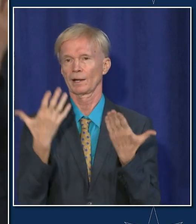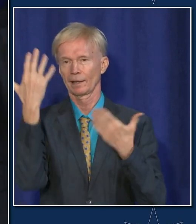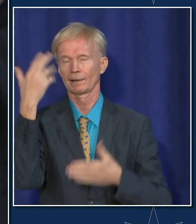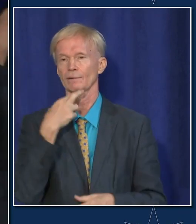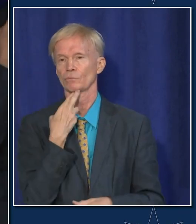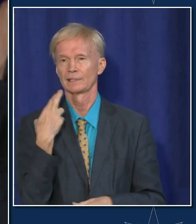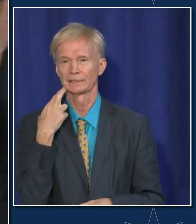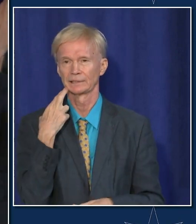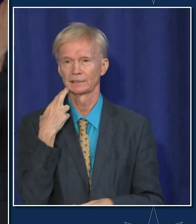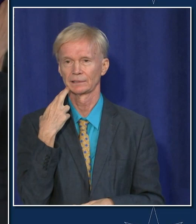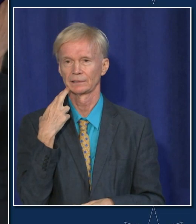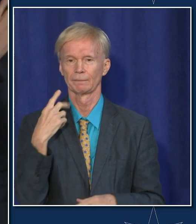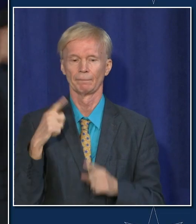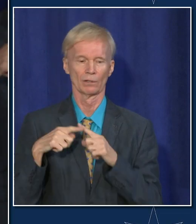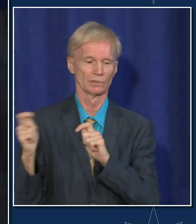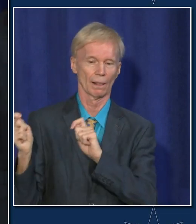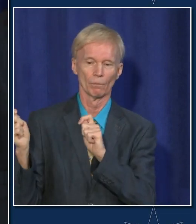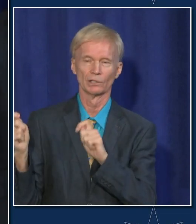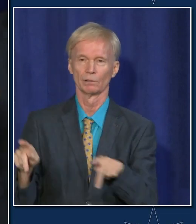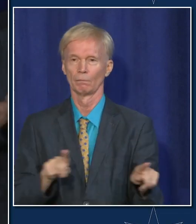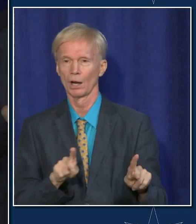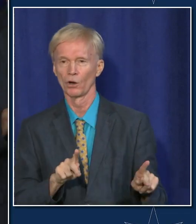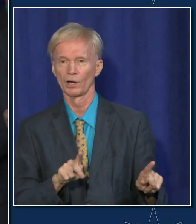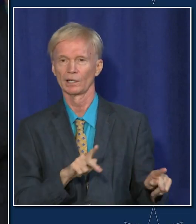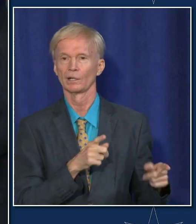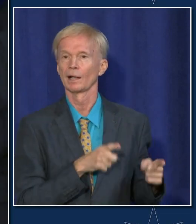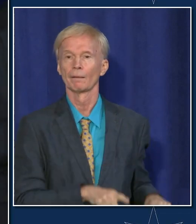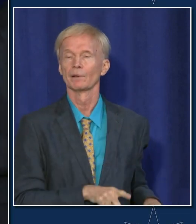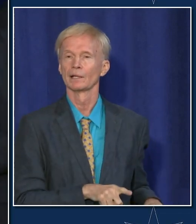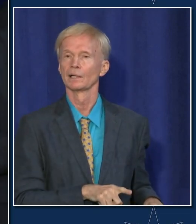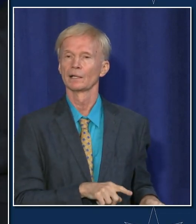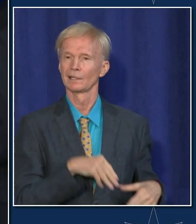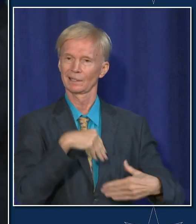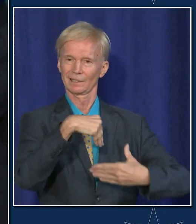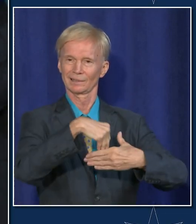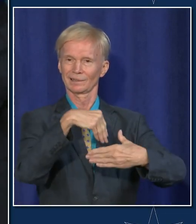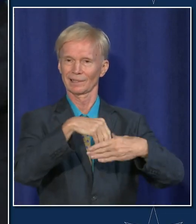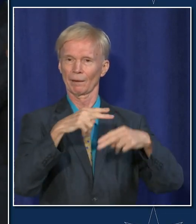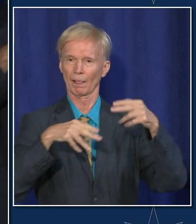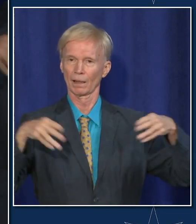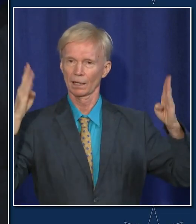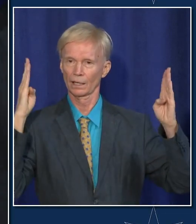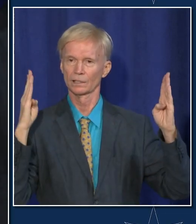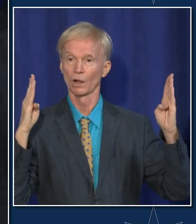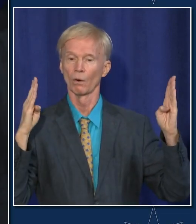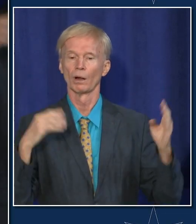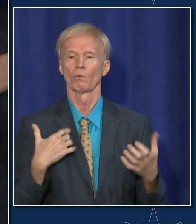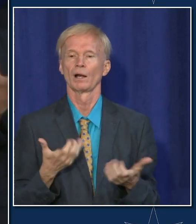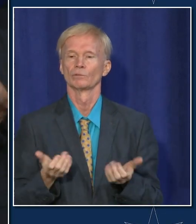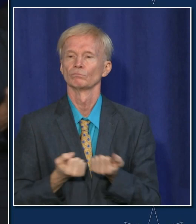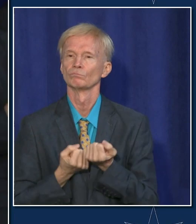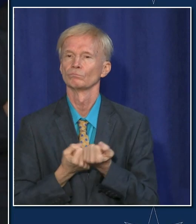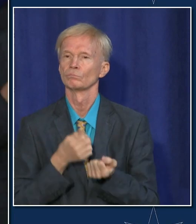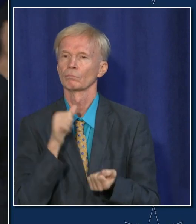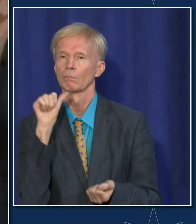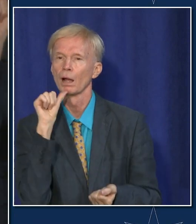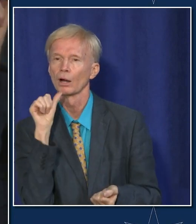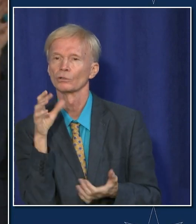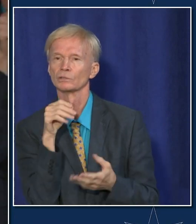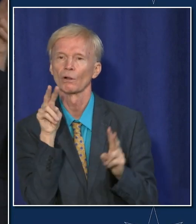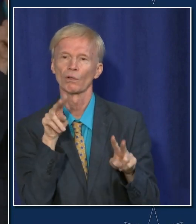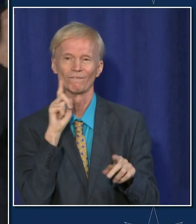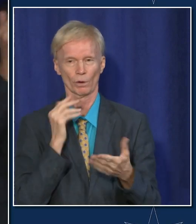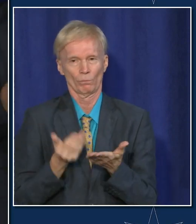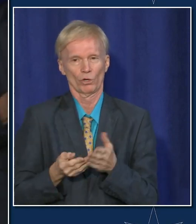the celebrations and the parties that may surround them that are indoors. And so trying to, encourage bars or others to look for